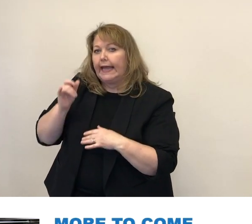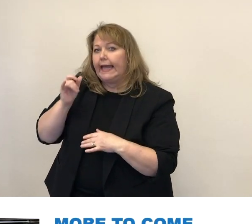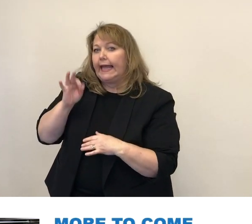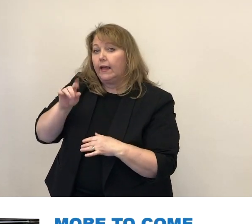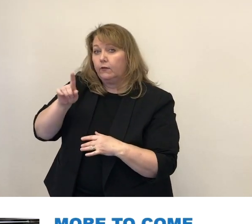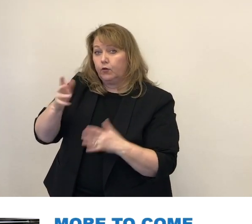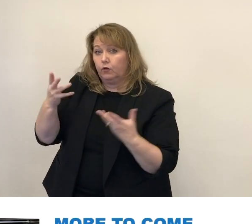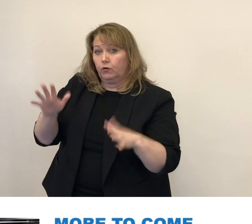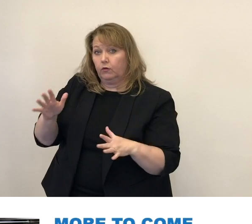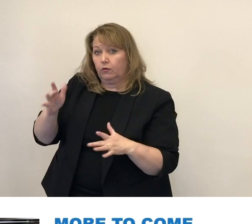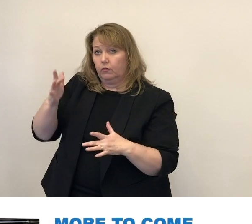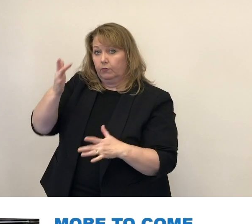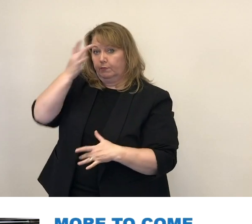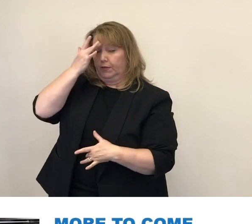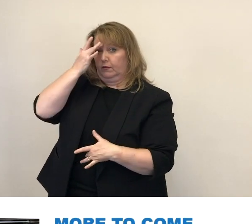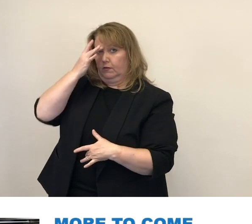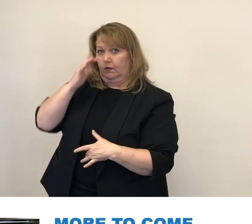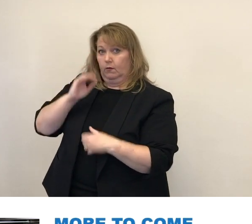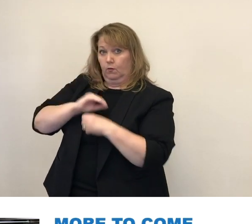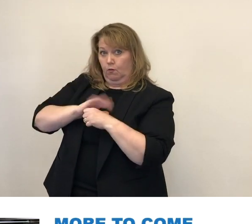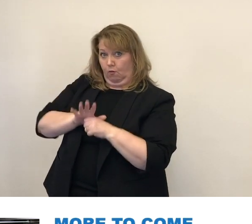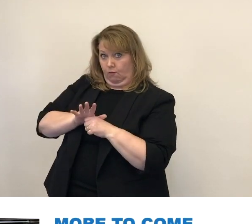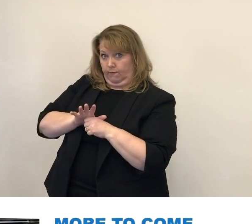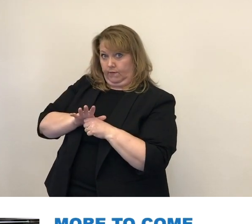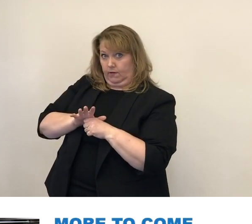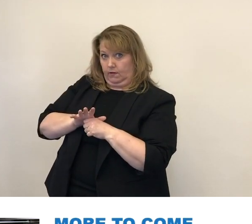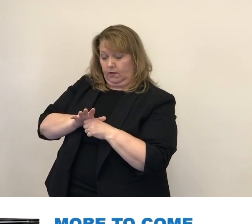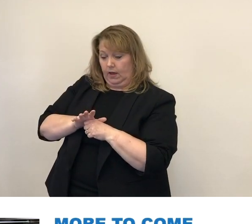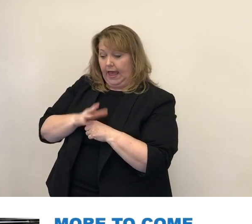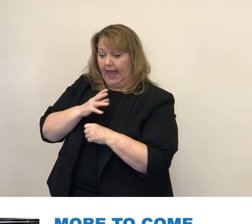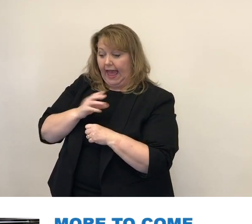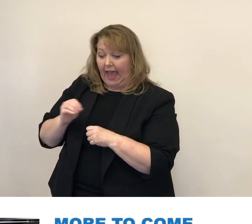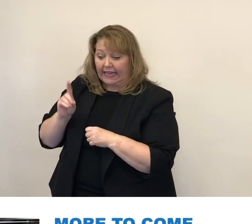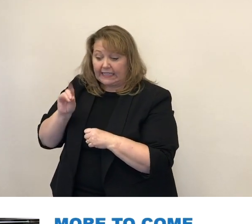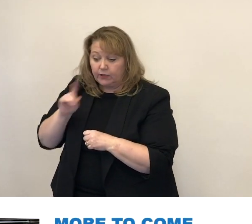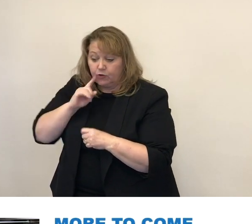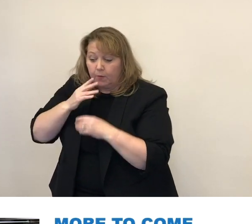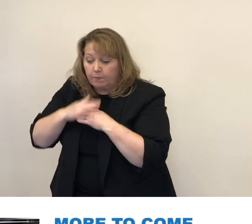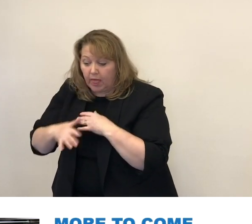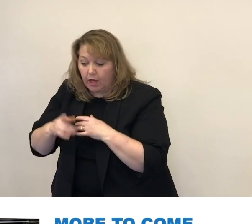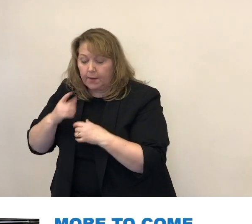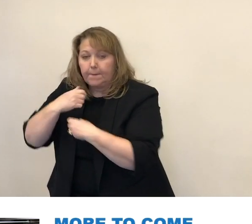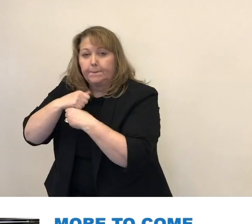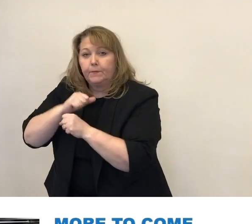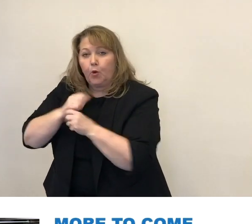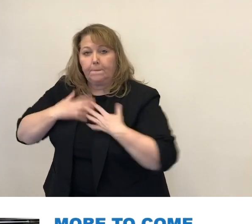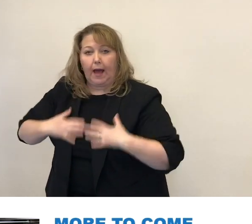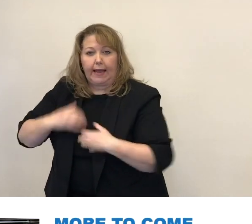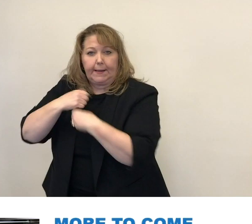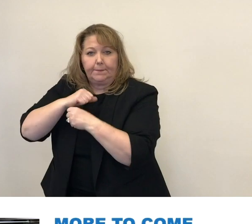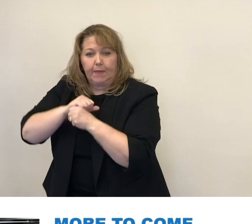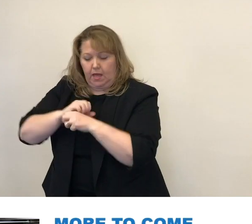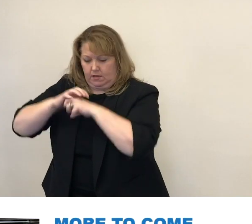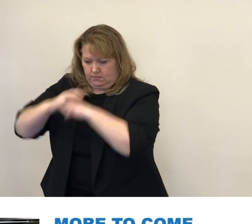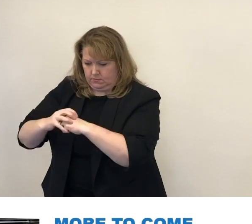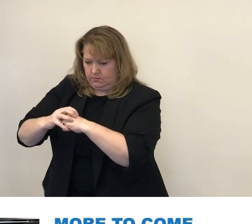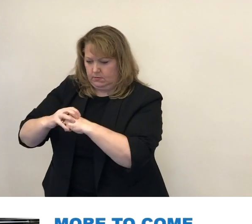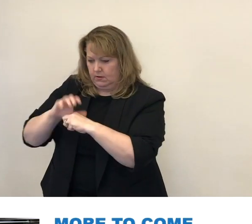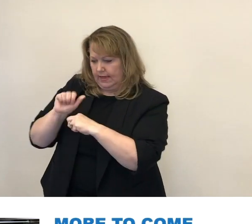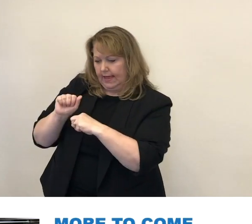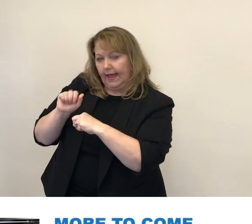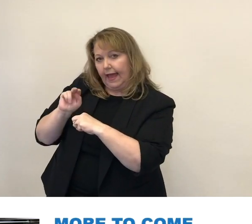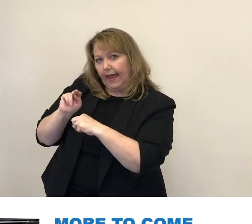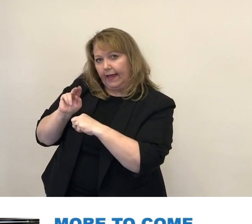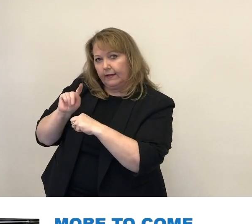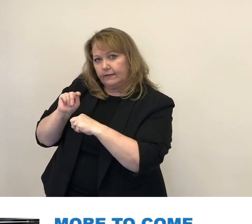says is, were you exposed or infected with this virus at some point? It may not do a very, very good job of saying whether